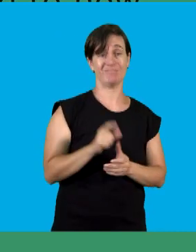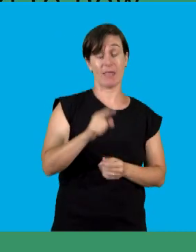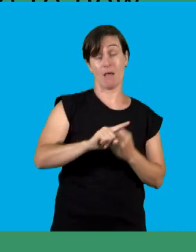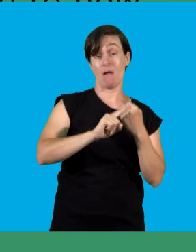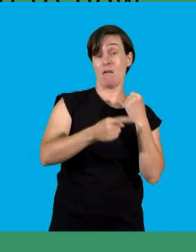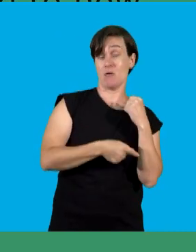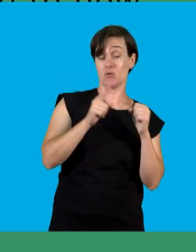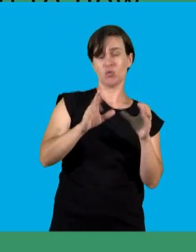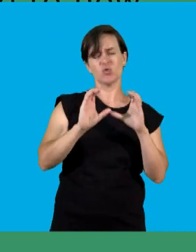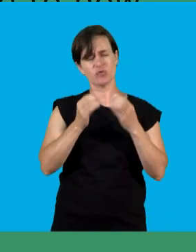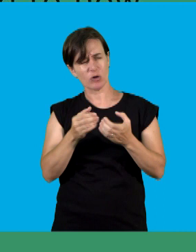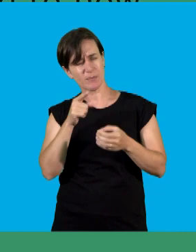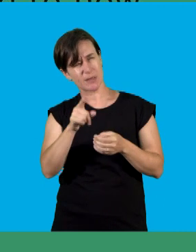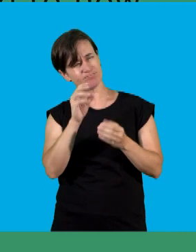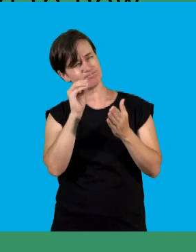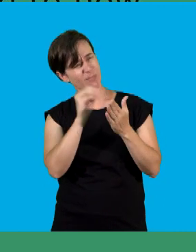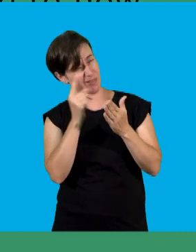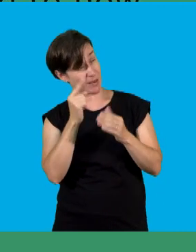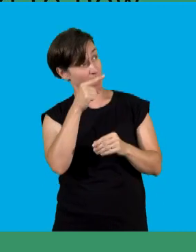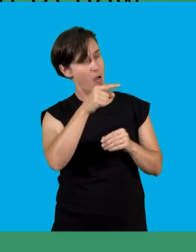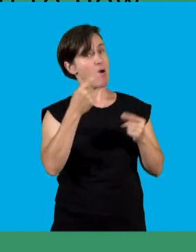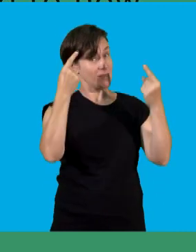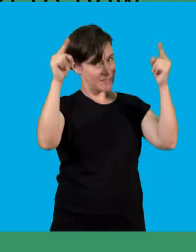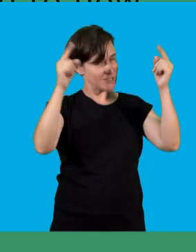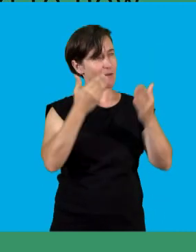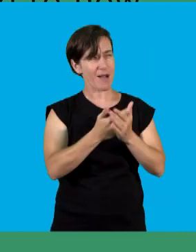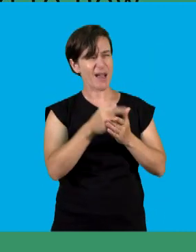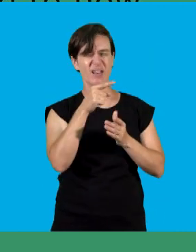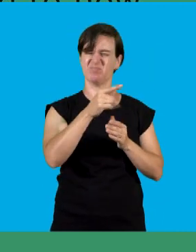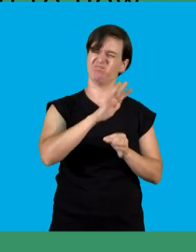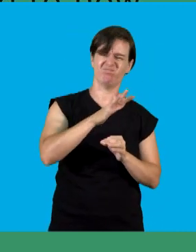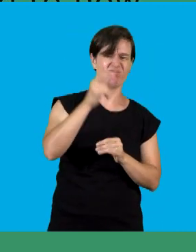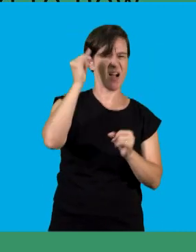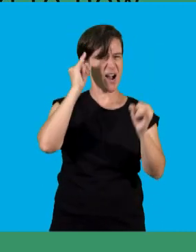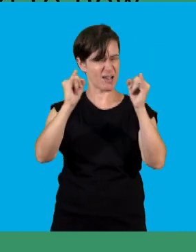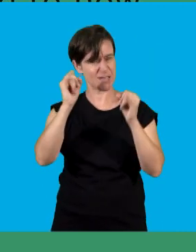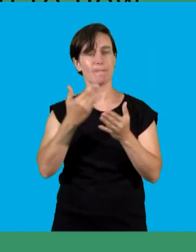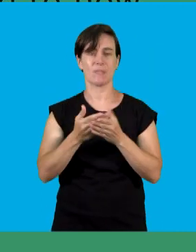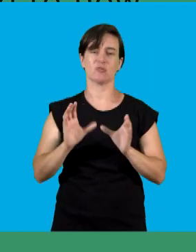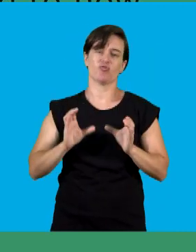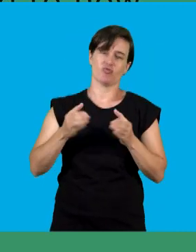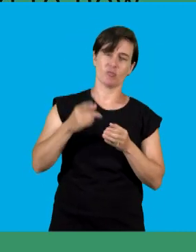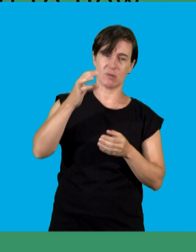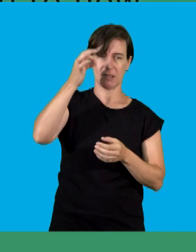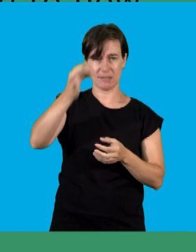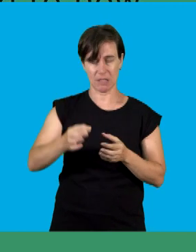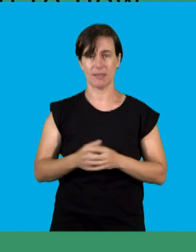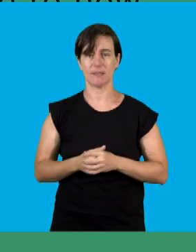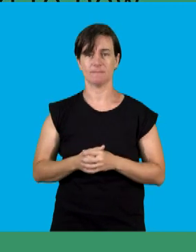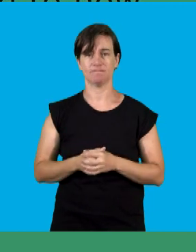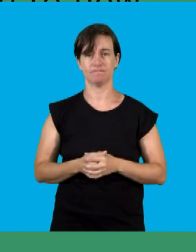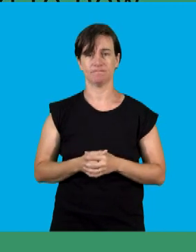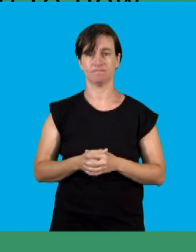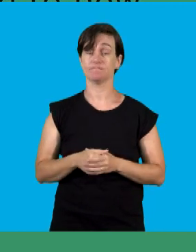and rate them according to how successful they think each idea will be. Don't forget, this is